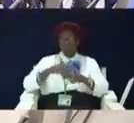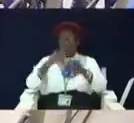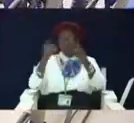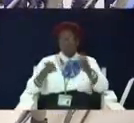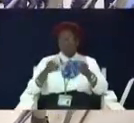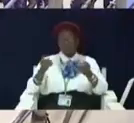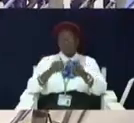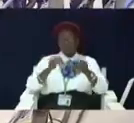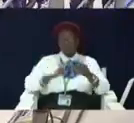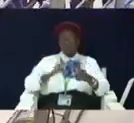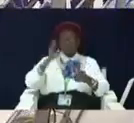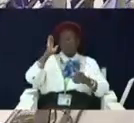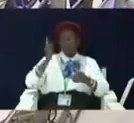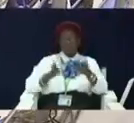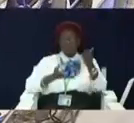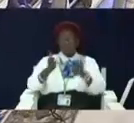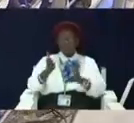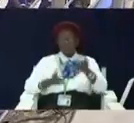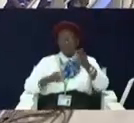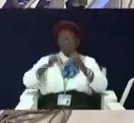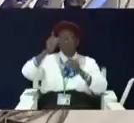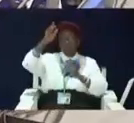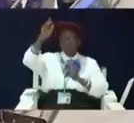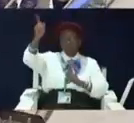serve you.